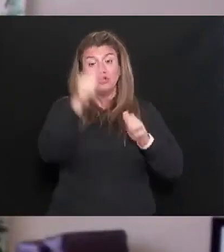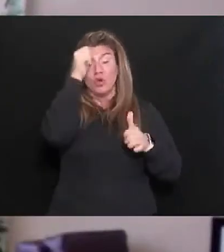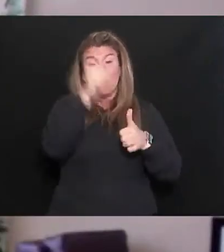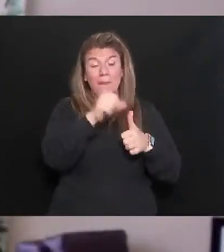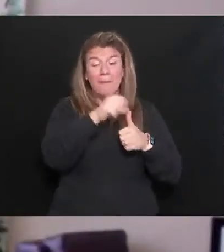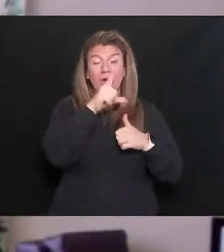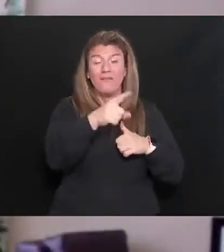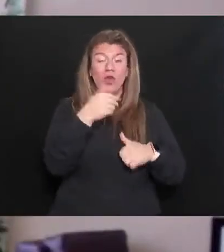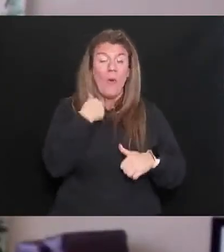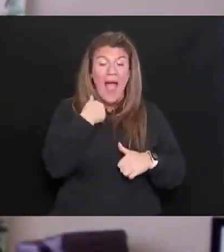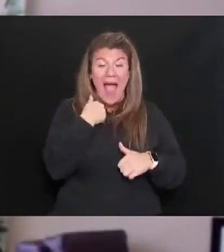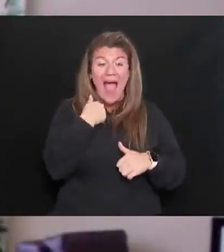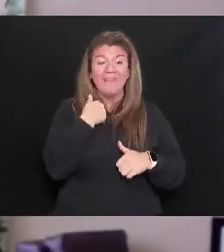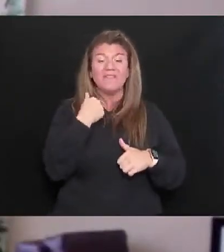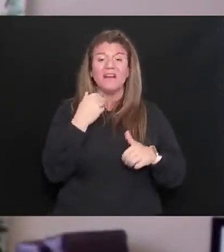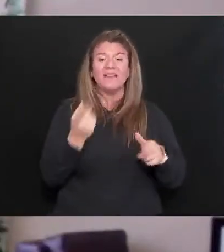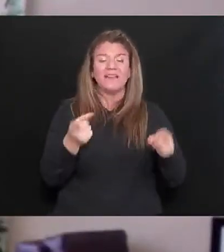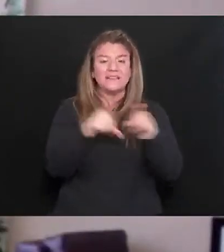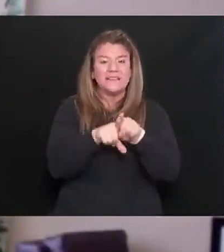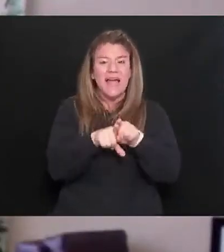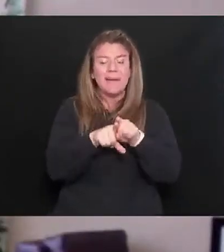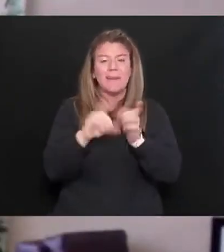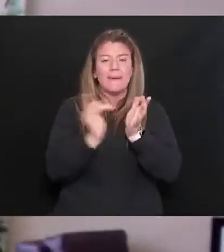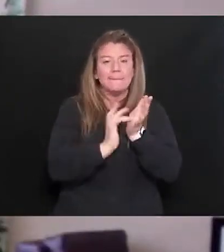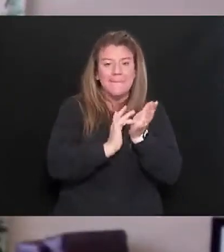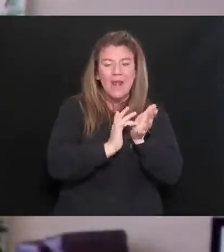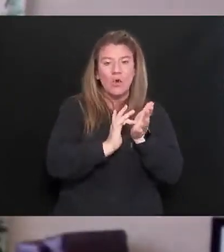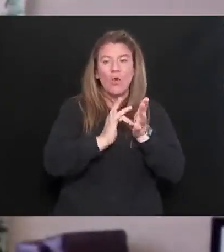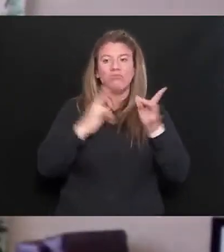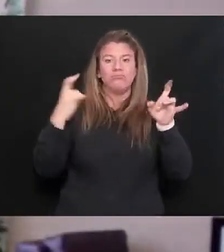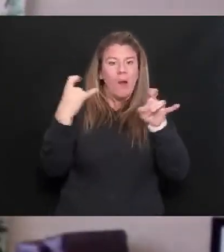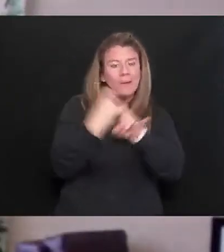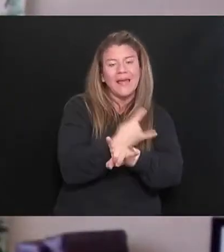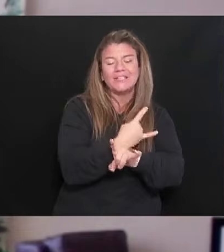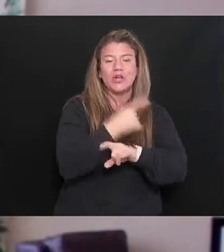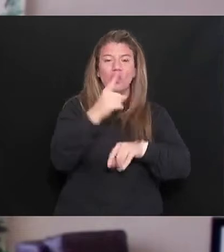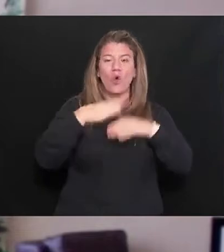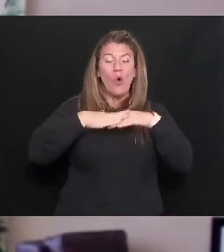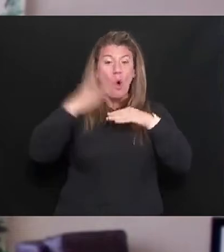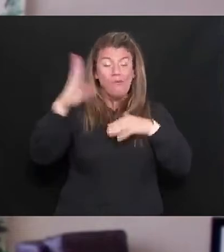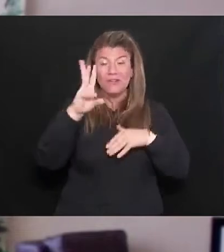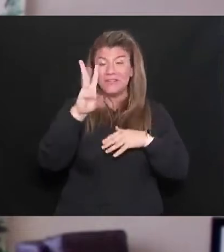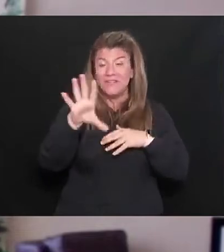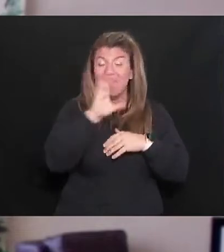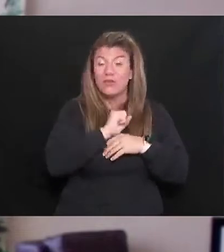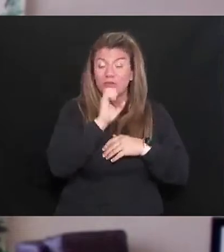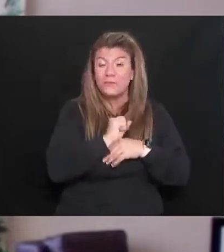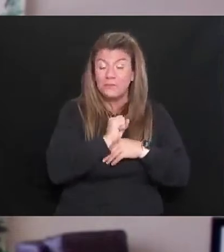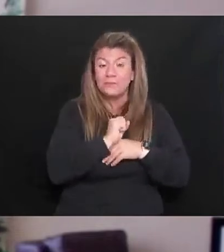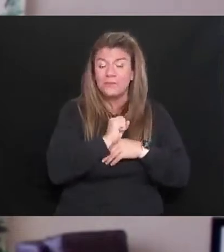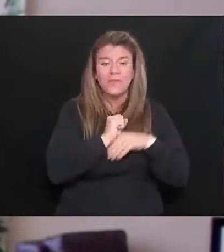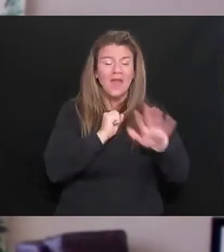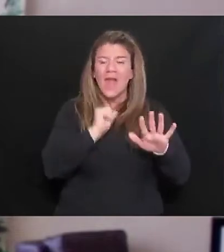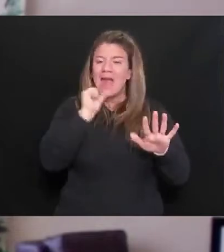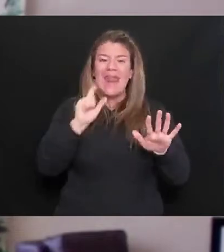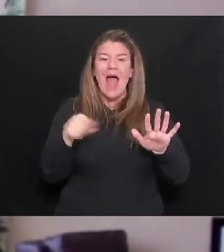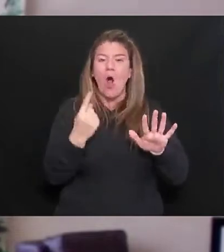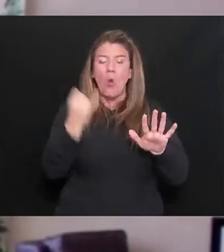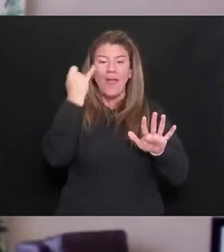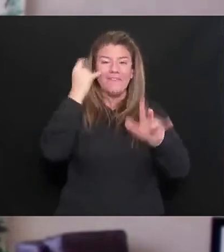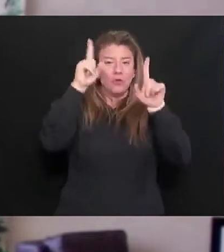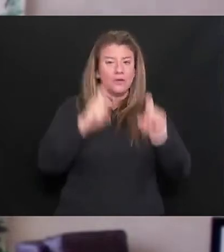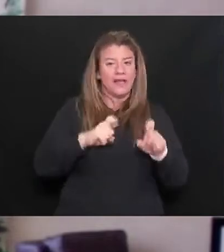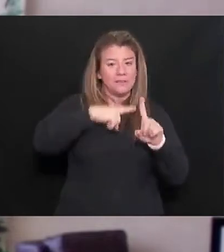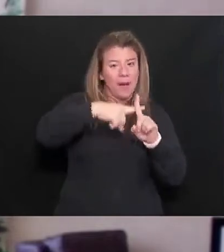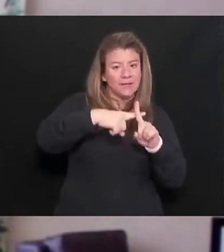if you have these same medical complications, or if you're over 65 years old, not only if you test